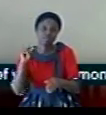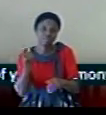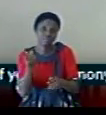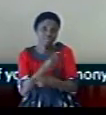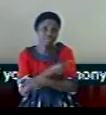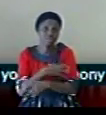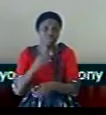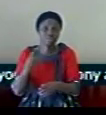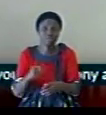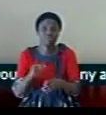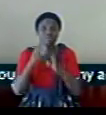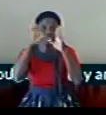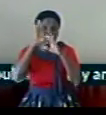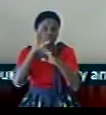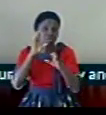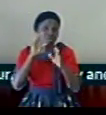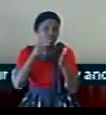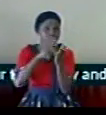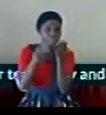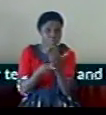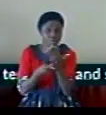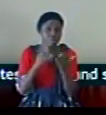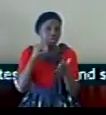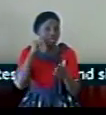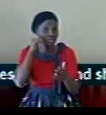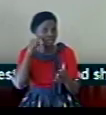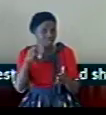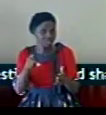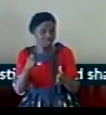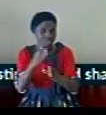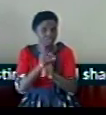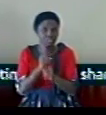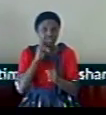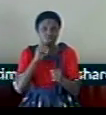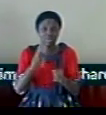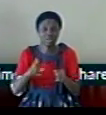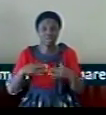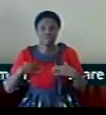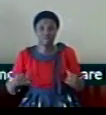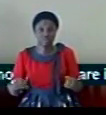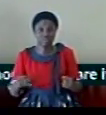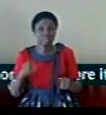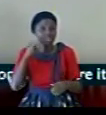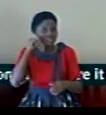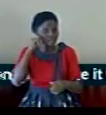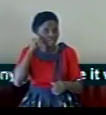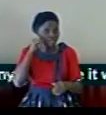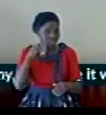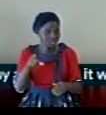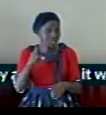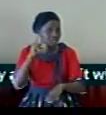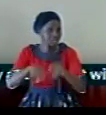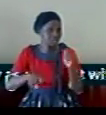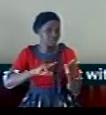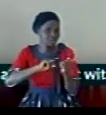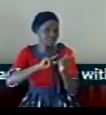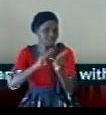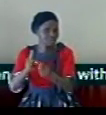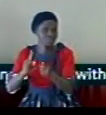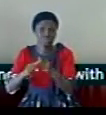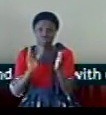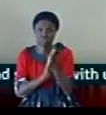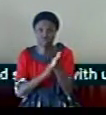she received her healing. This girl has not been going to school because of this stomach issue. Throughout this time, she did not go to